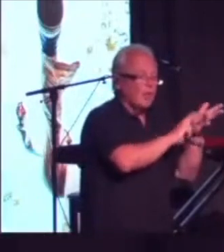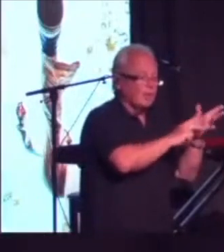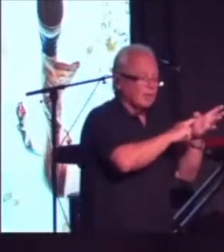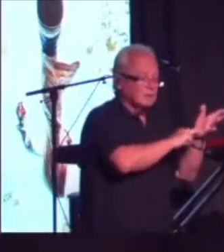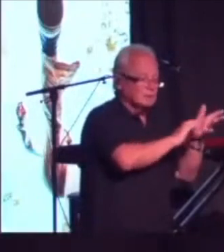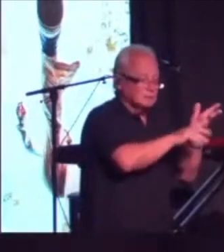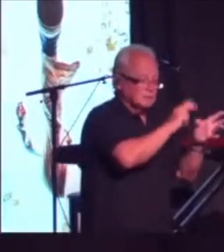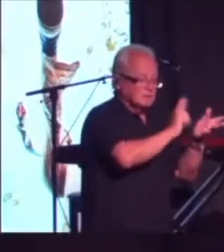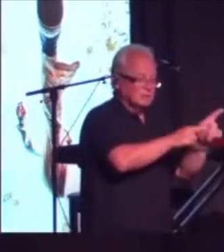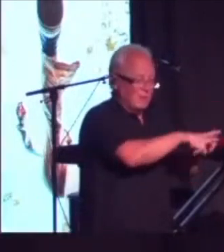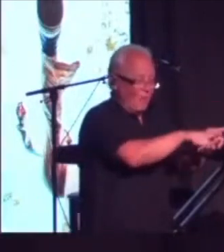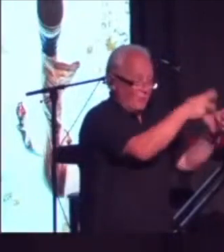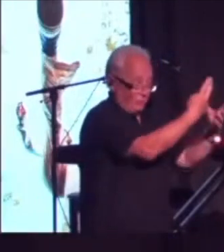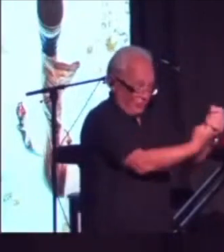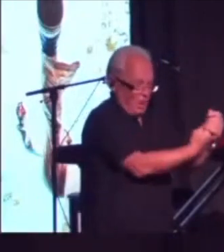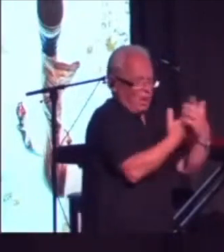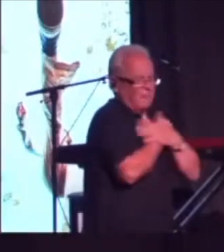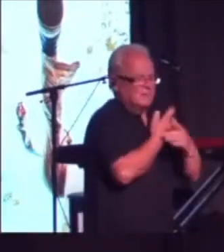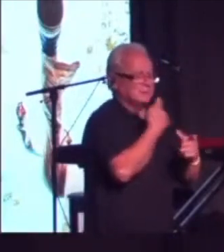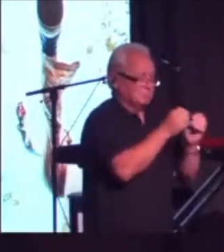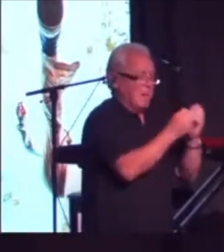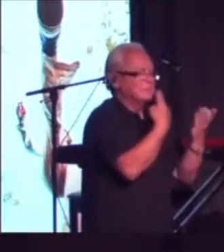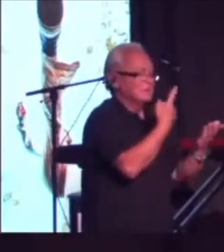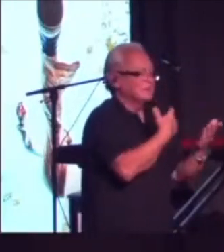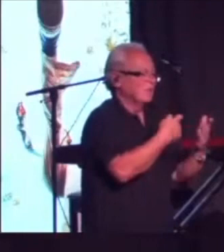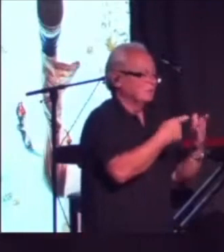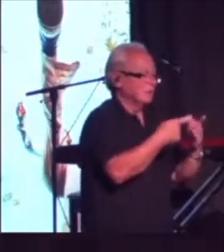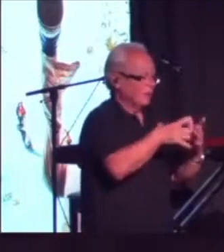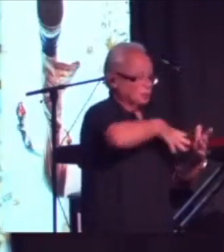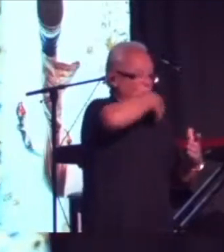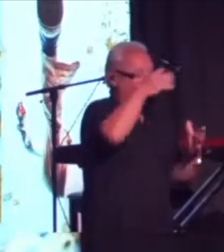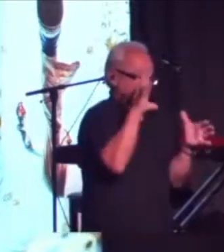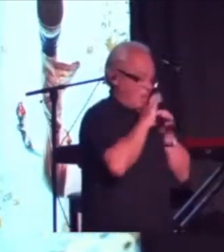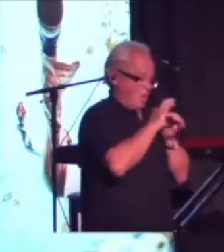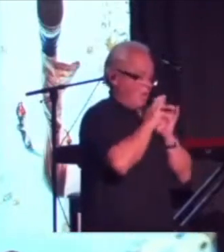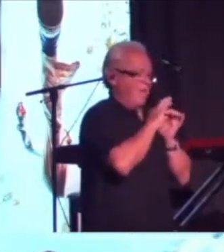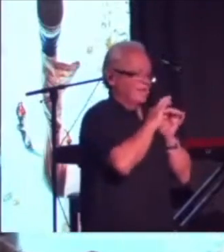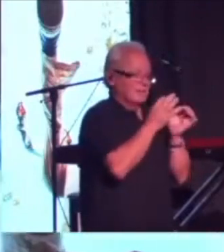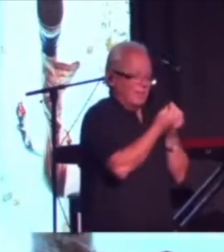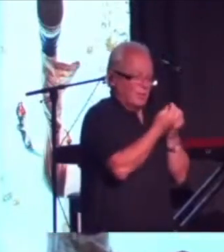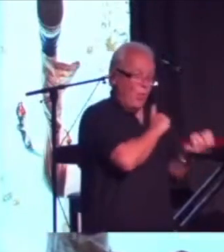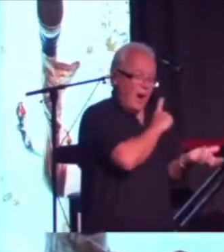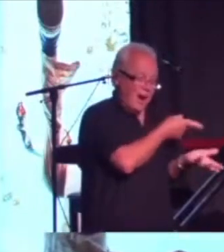knit together. Knit together. And it's an amazing friendship because Jonathan was Saul's son.